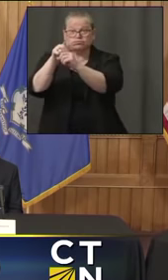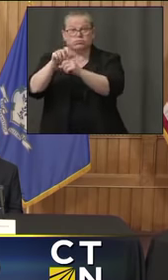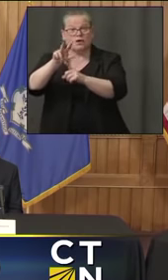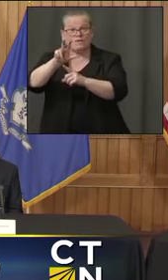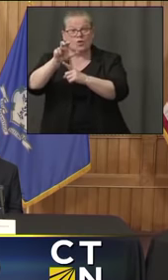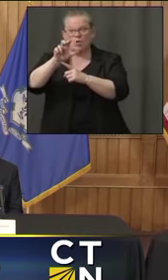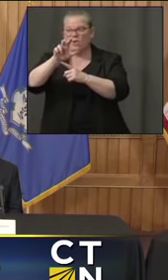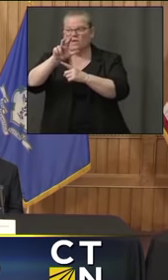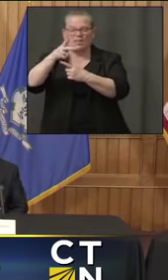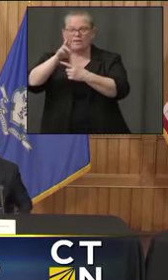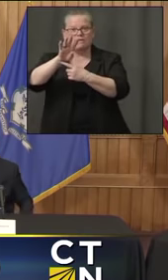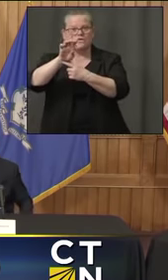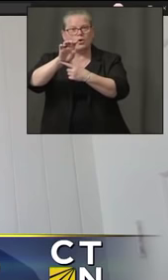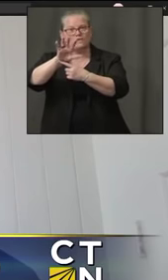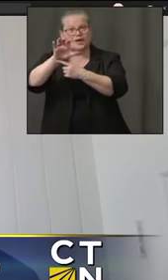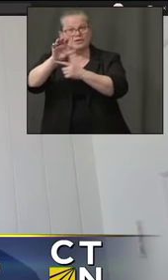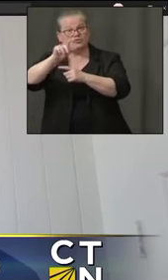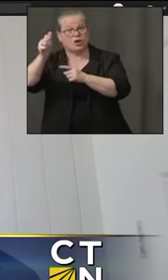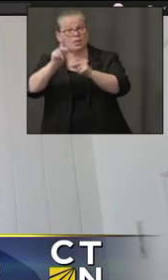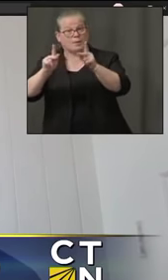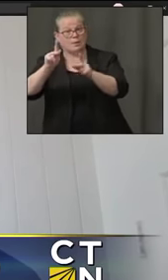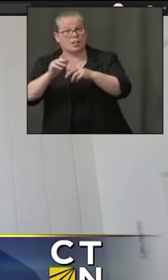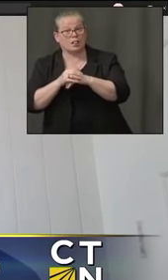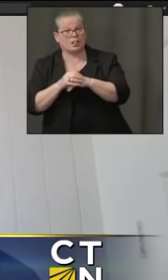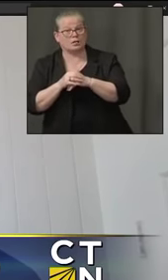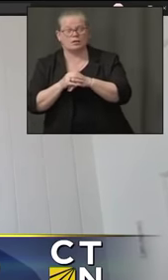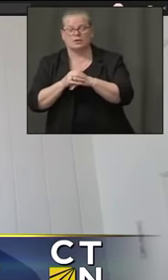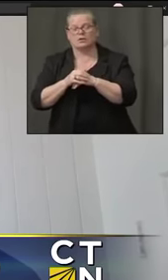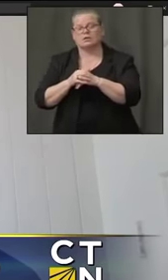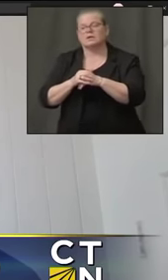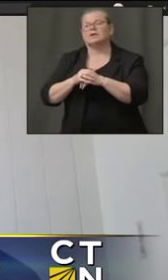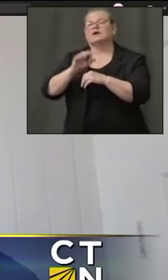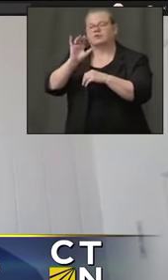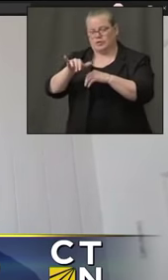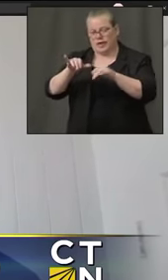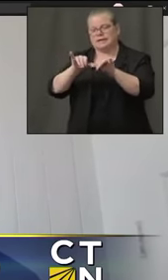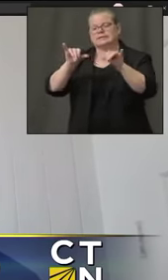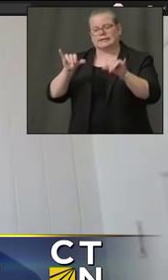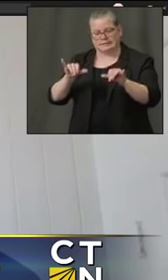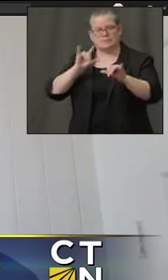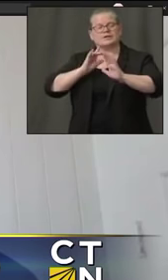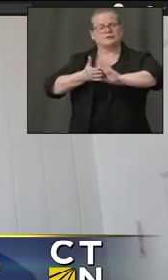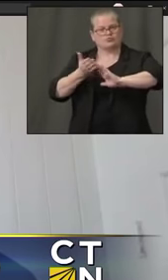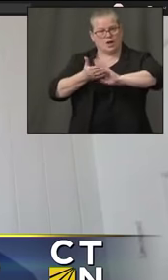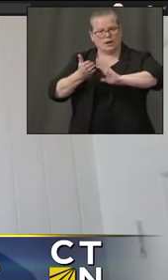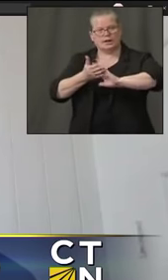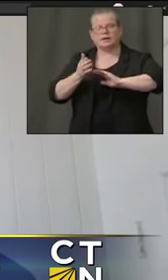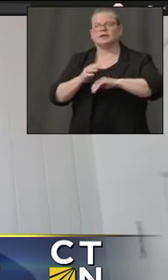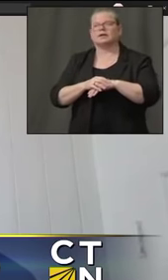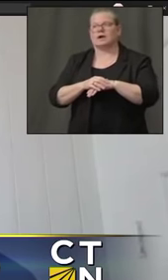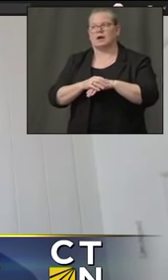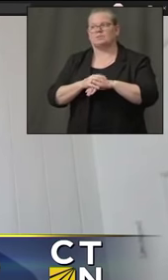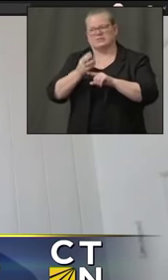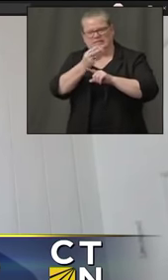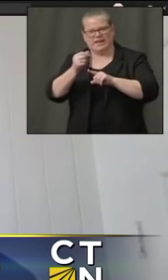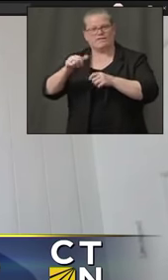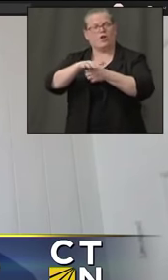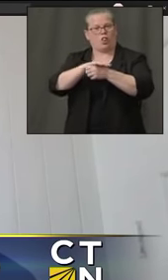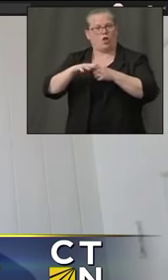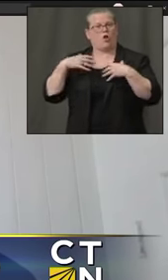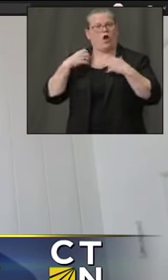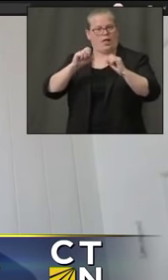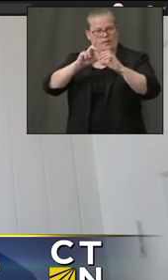the system's live. The first 3 local health departments were onboarded and trained earlier this week, and we've got